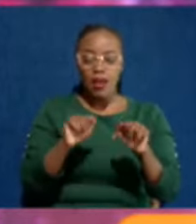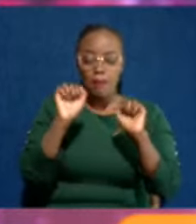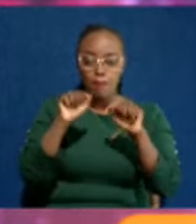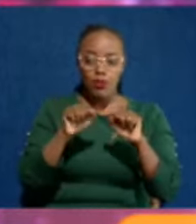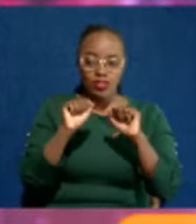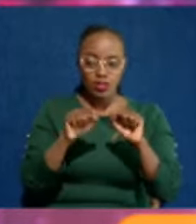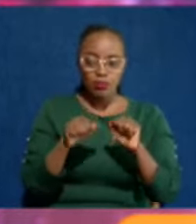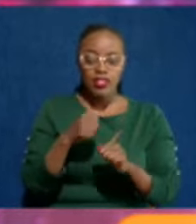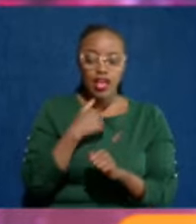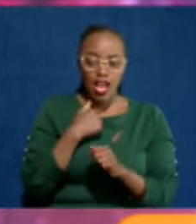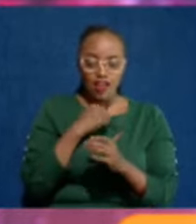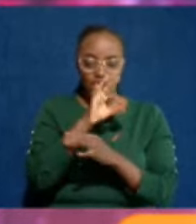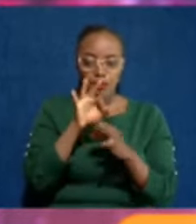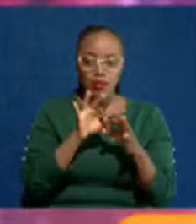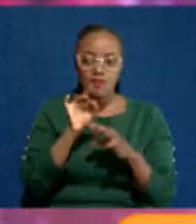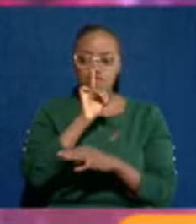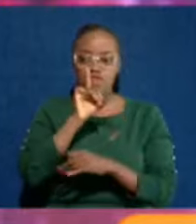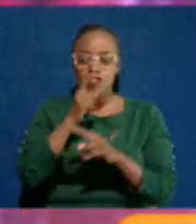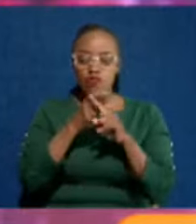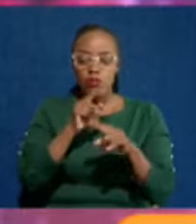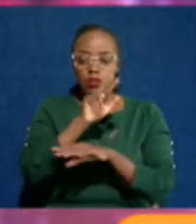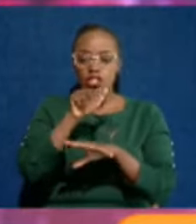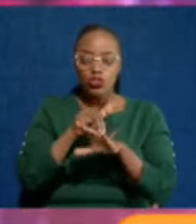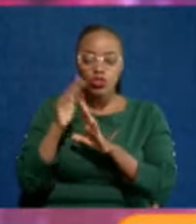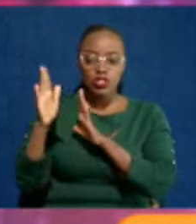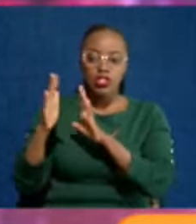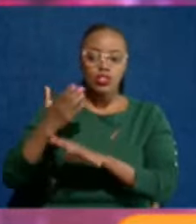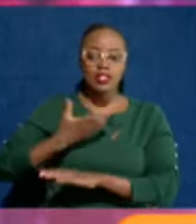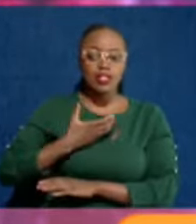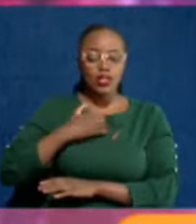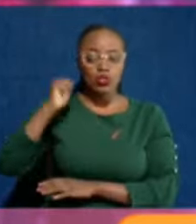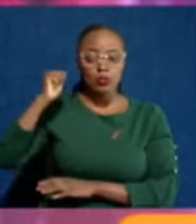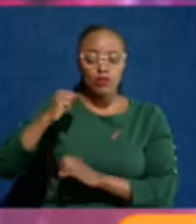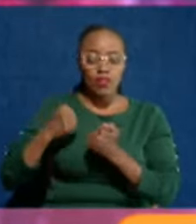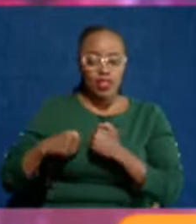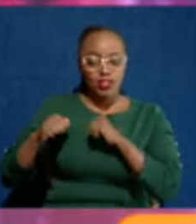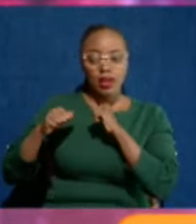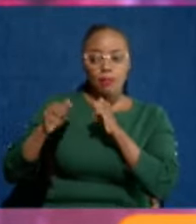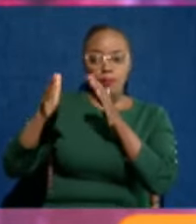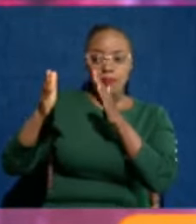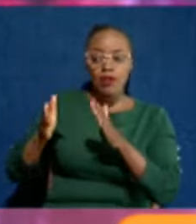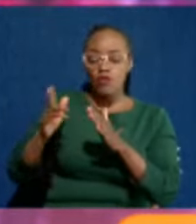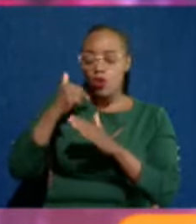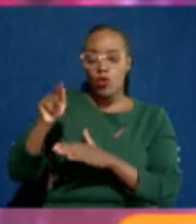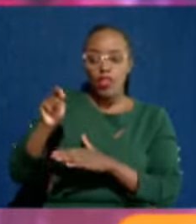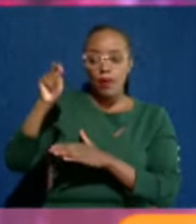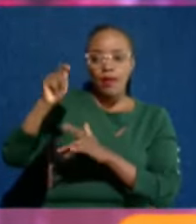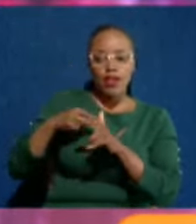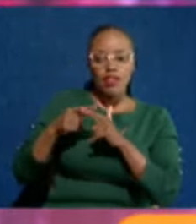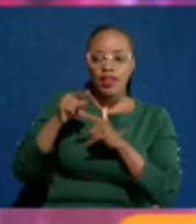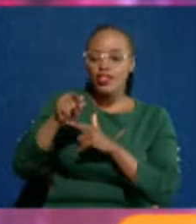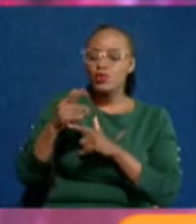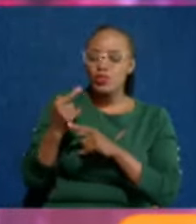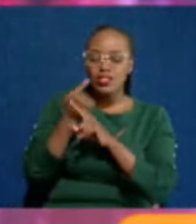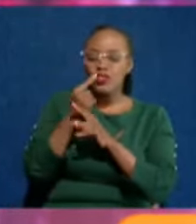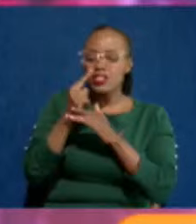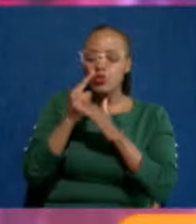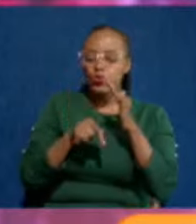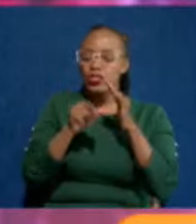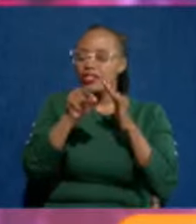be certain instructions coming from the National Security Council. Right. And the chairperson of that is the president. So how do you distinguish that? In as much